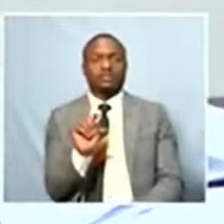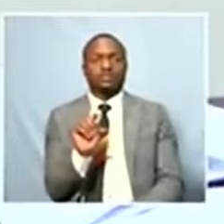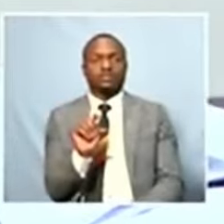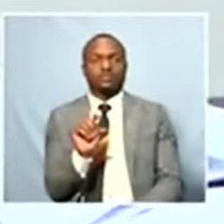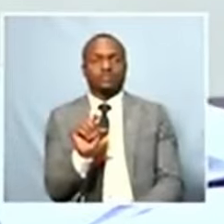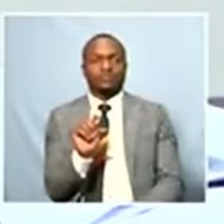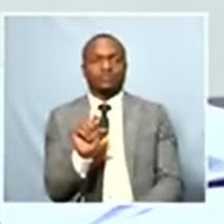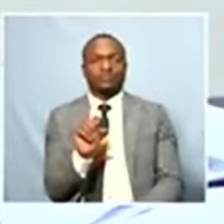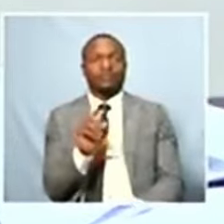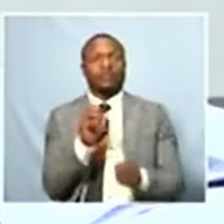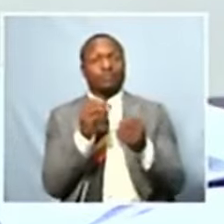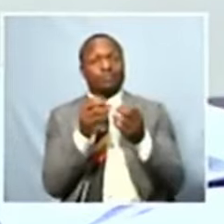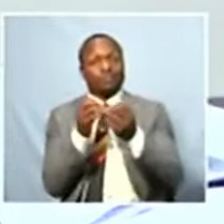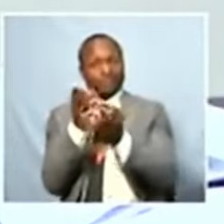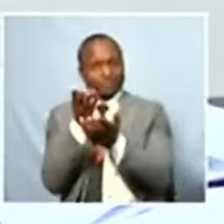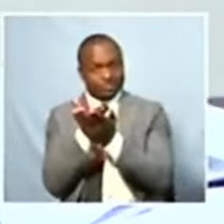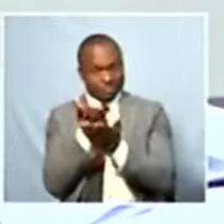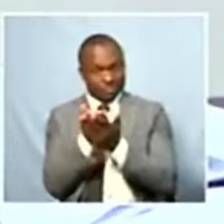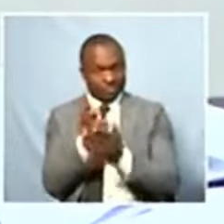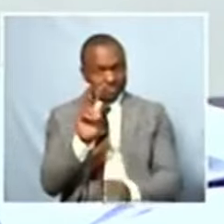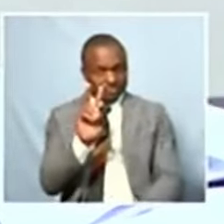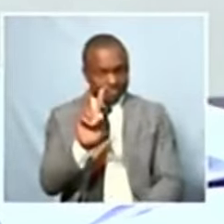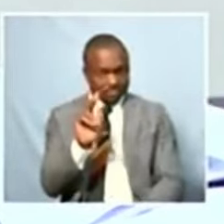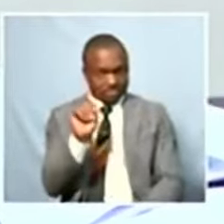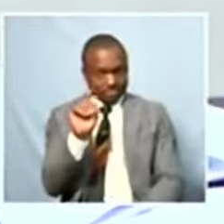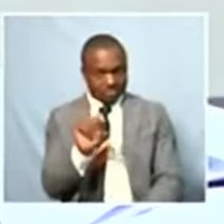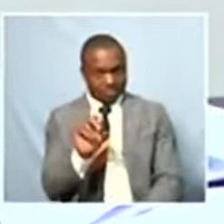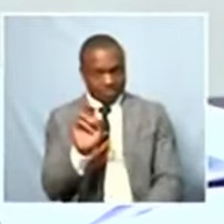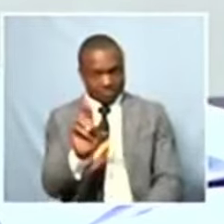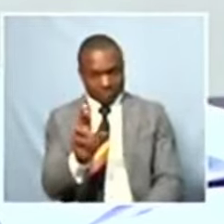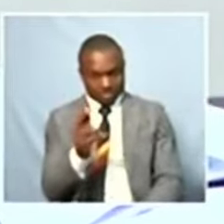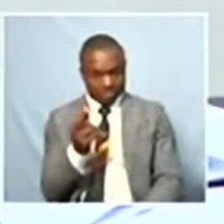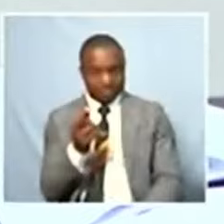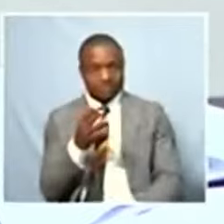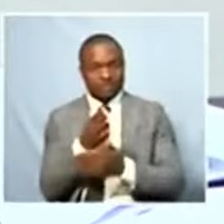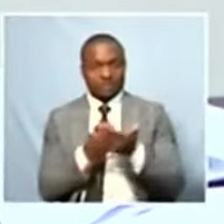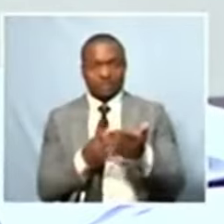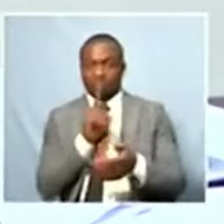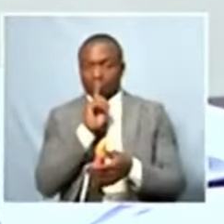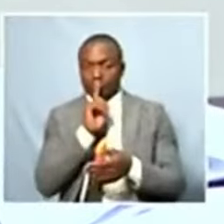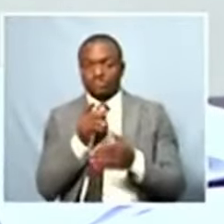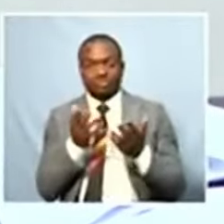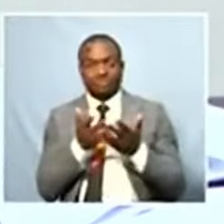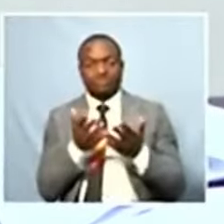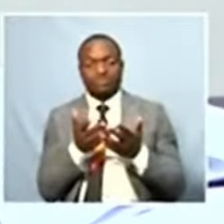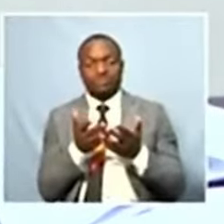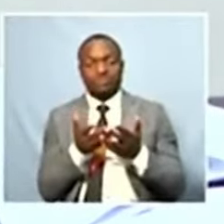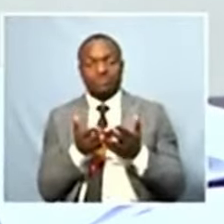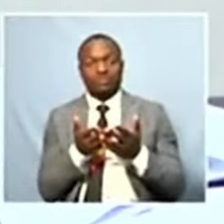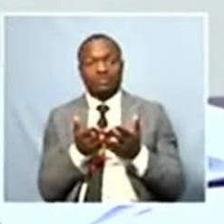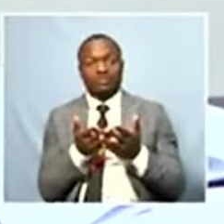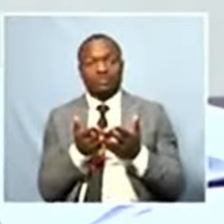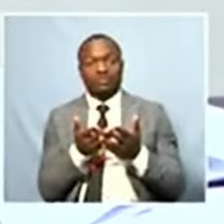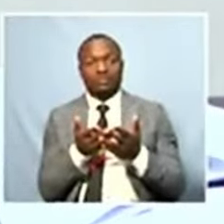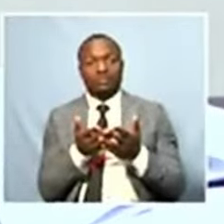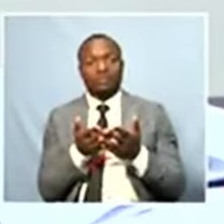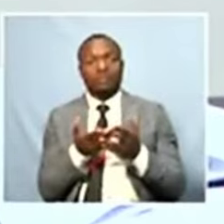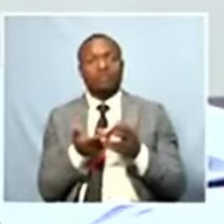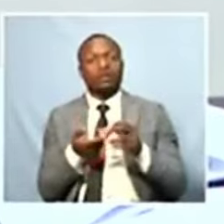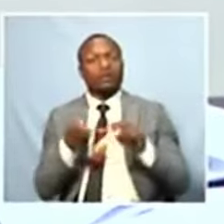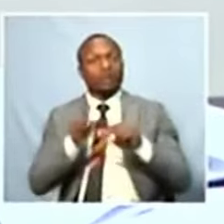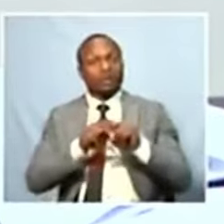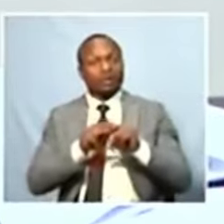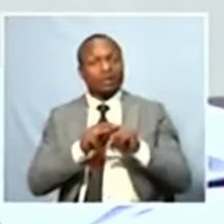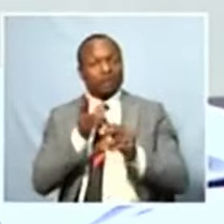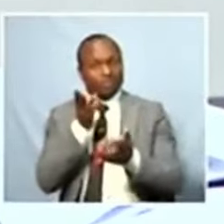where a number of the claims for VAT refunds that we have, some of them are not genuine. There are double claims being made. There are claims on